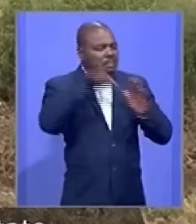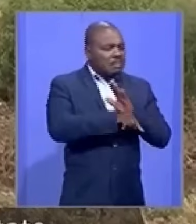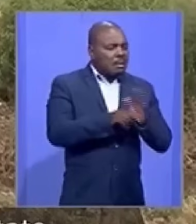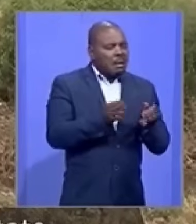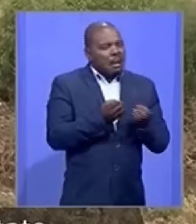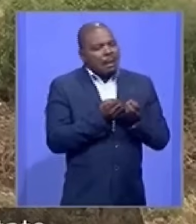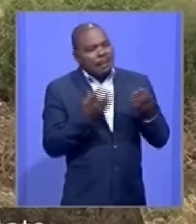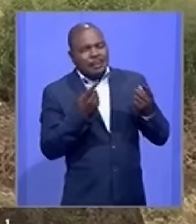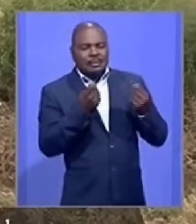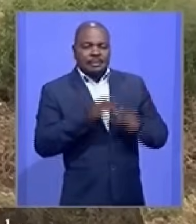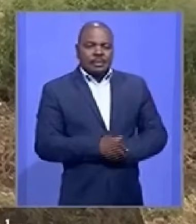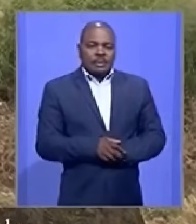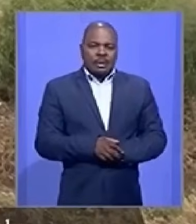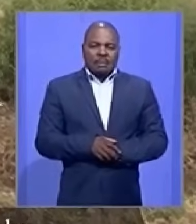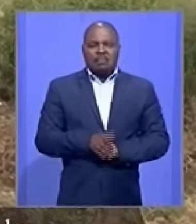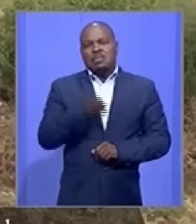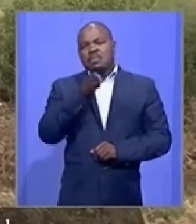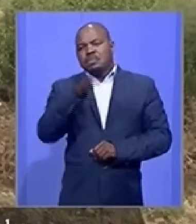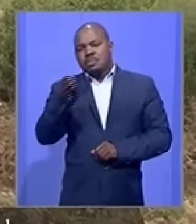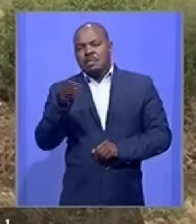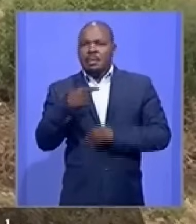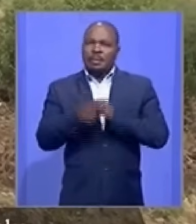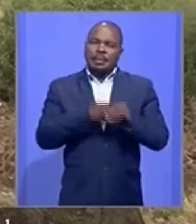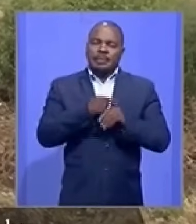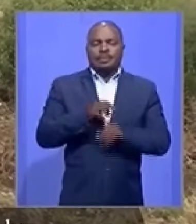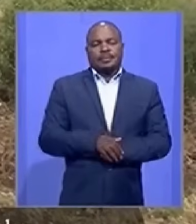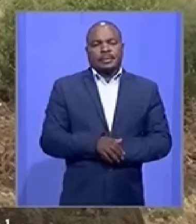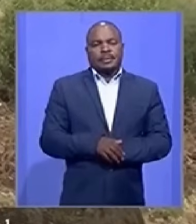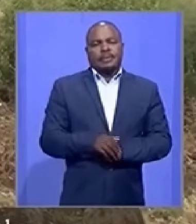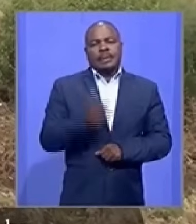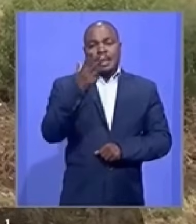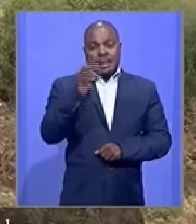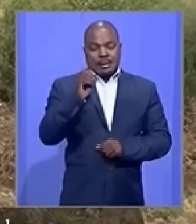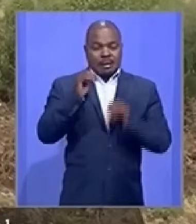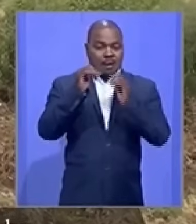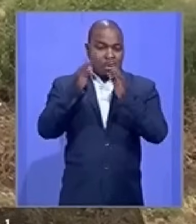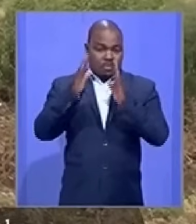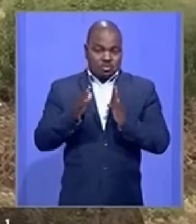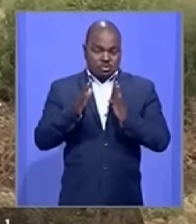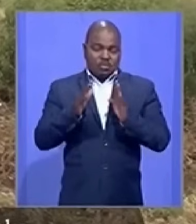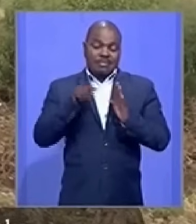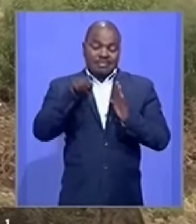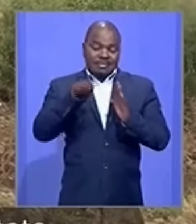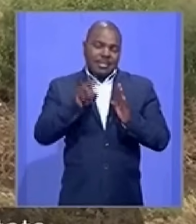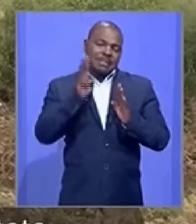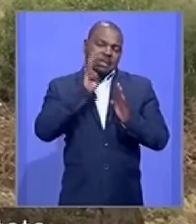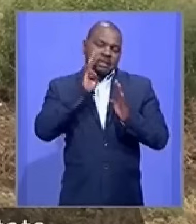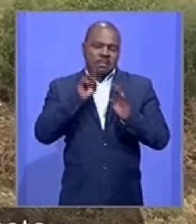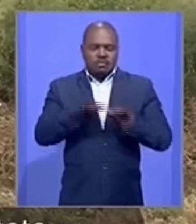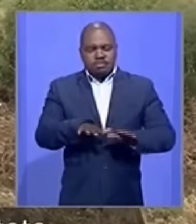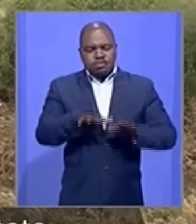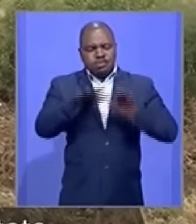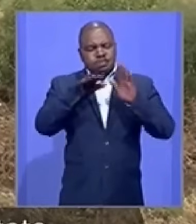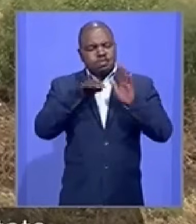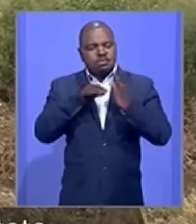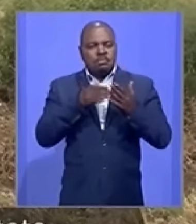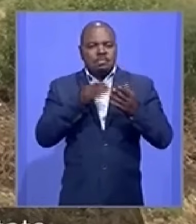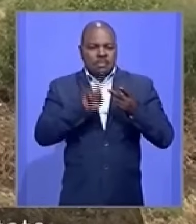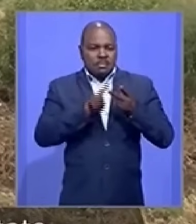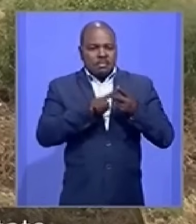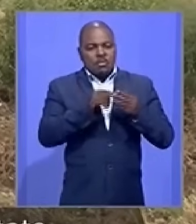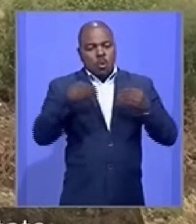le matlo a ka ba mashome a robedi a ileng hore metsi a kene ka matlong jwale ntse re thusana le beng